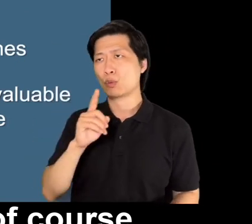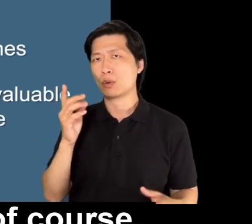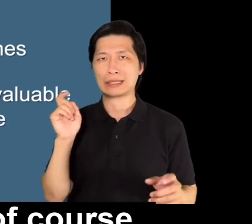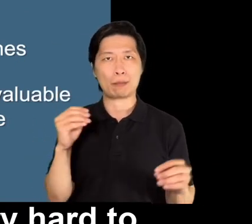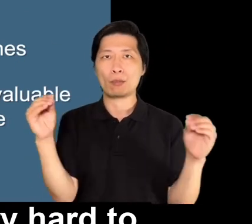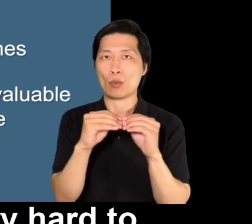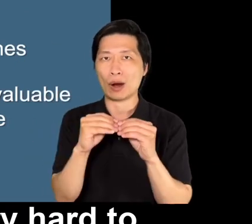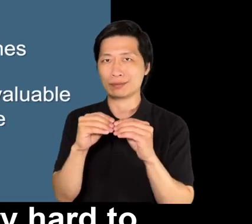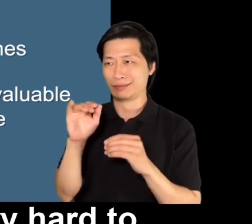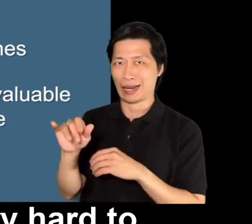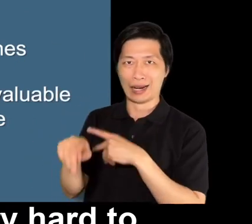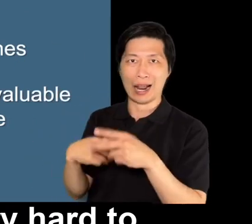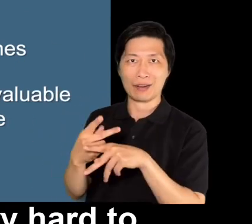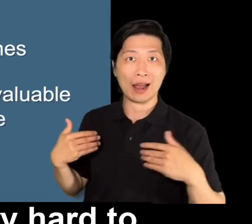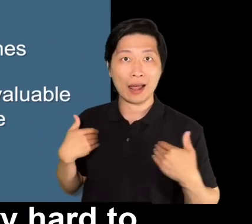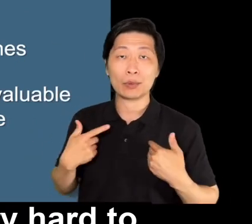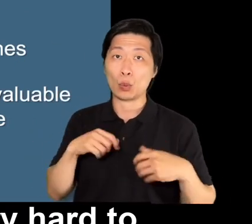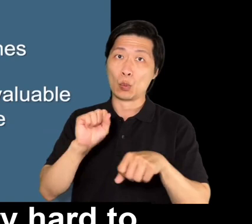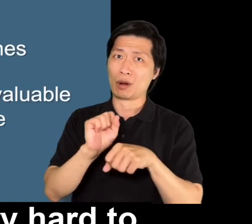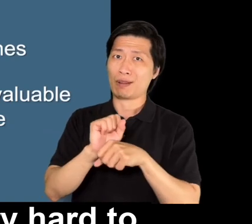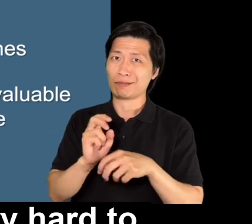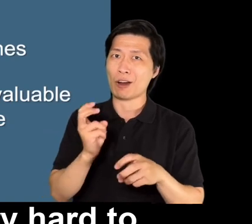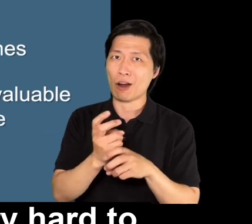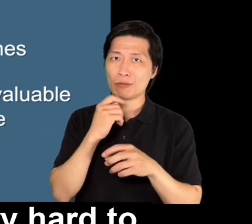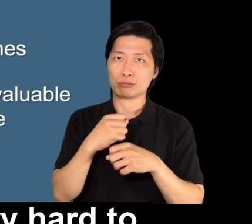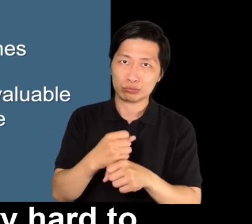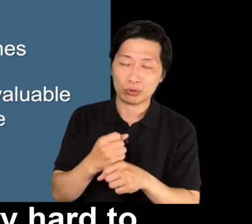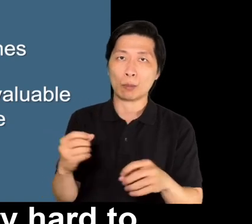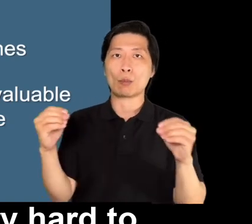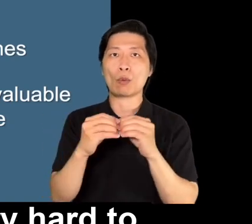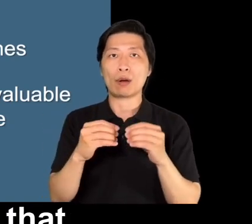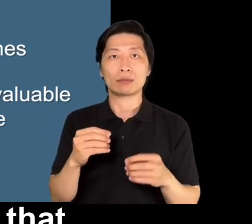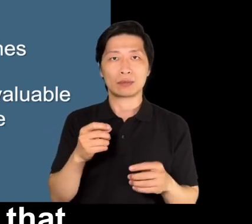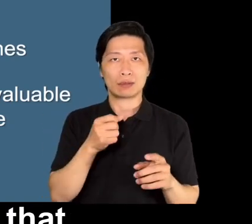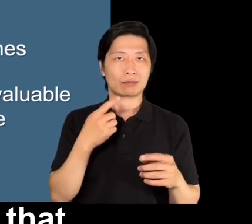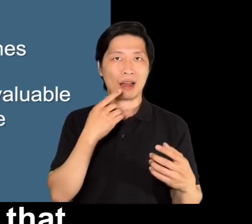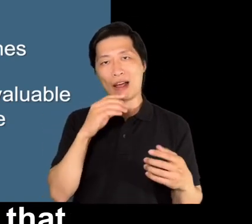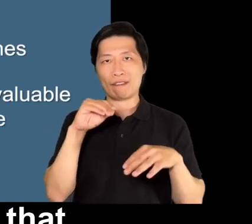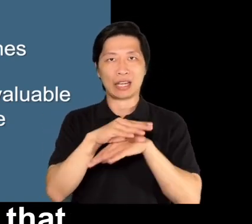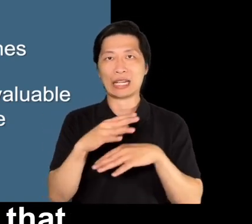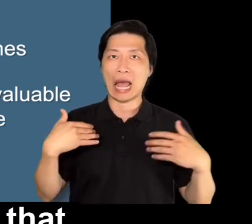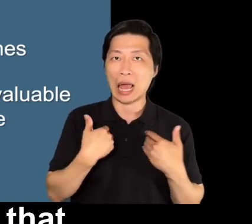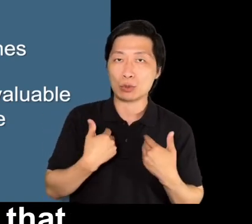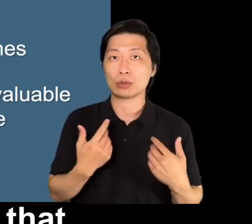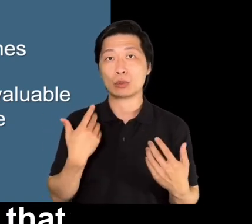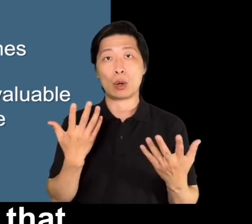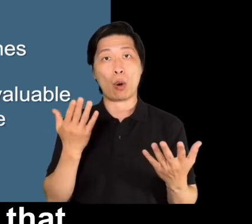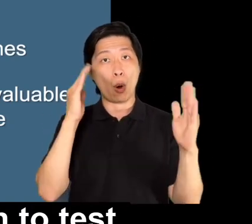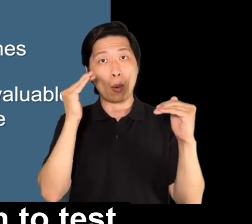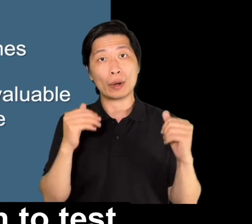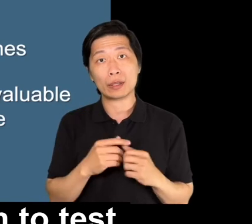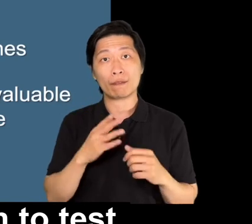affected animals. And we hope that in the future, we can have enough to test multiple therapeutic approaches